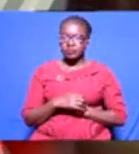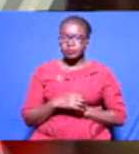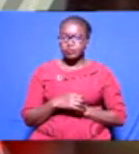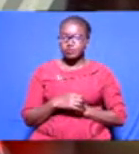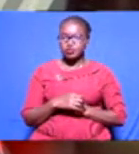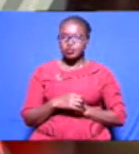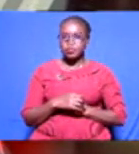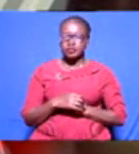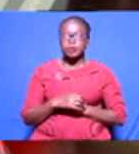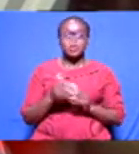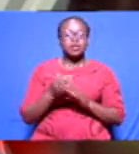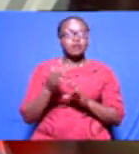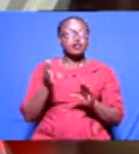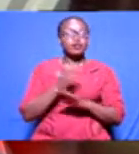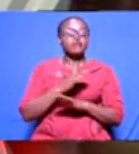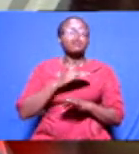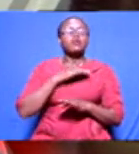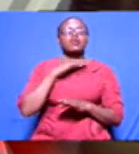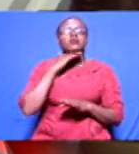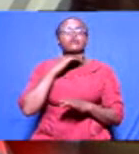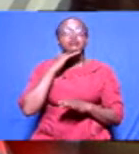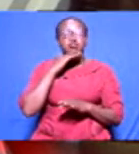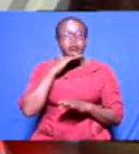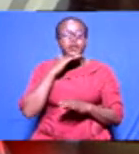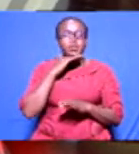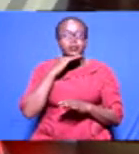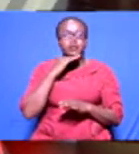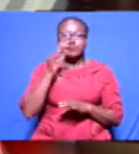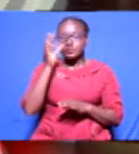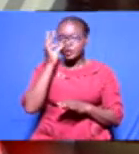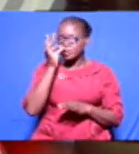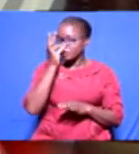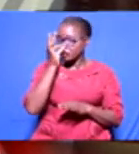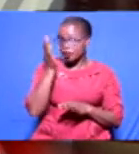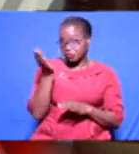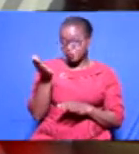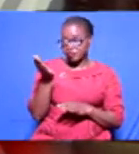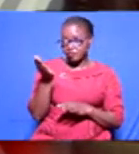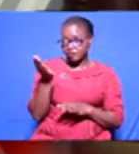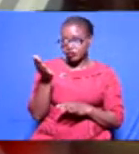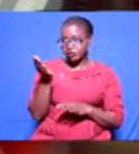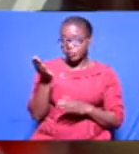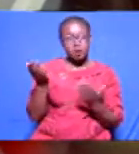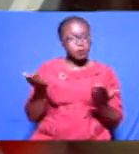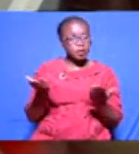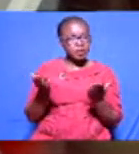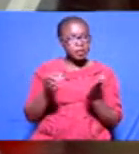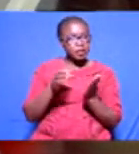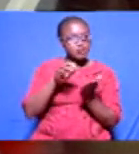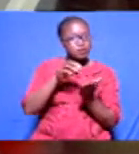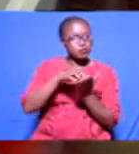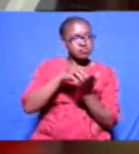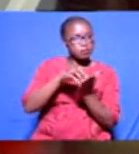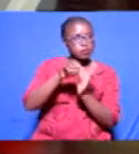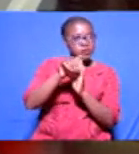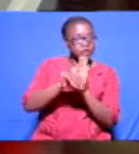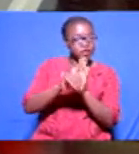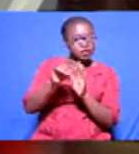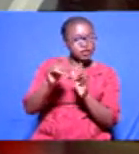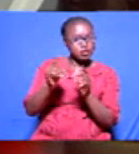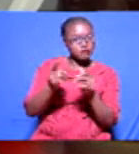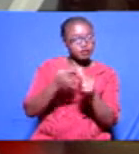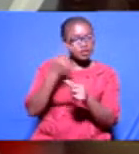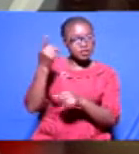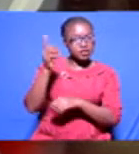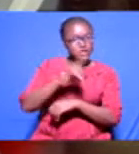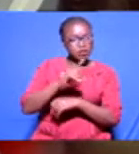the late former President Emilio Mwai Kibaki, you know, lying in state for the first day, and this will continue